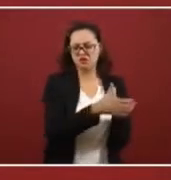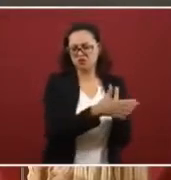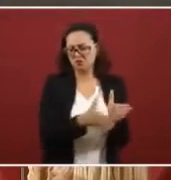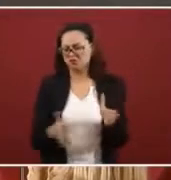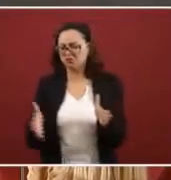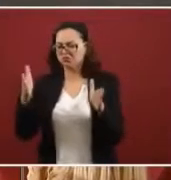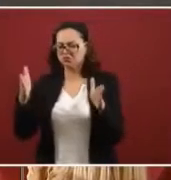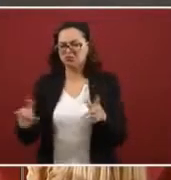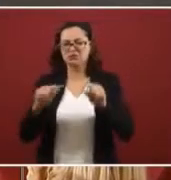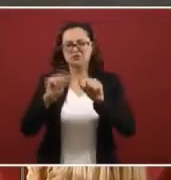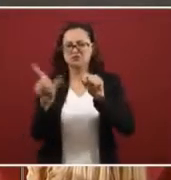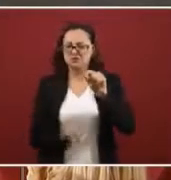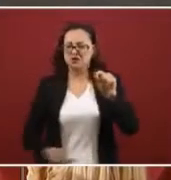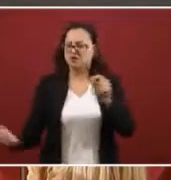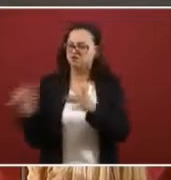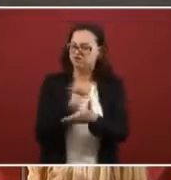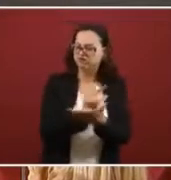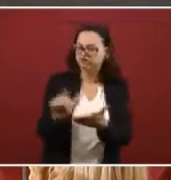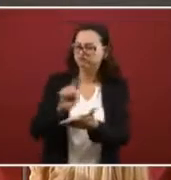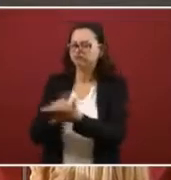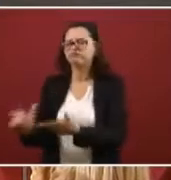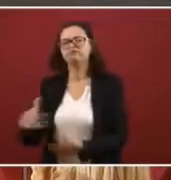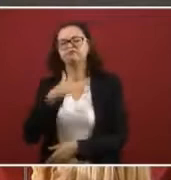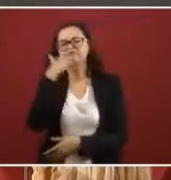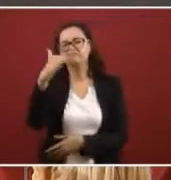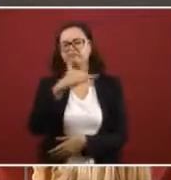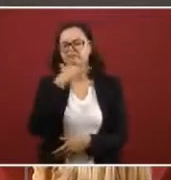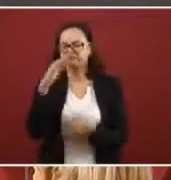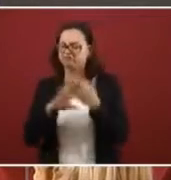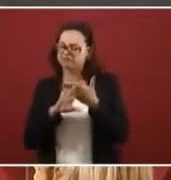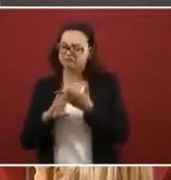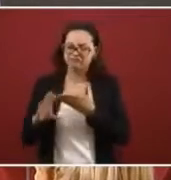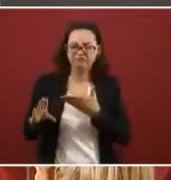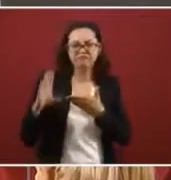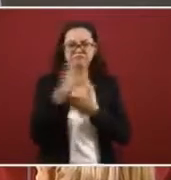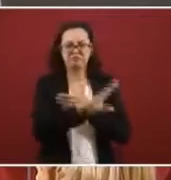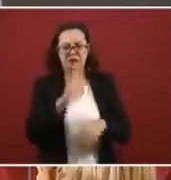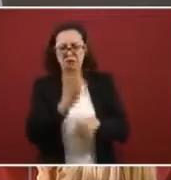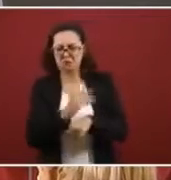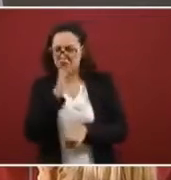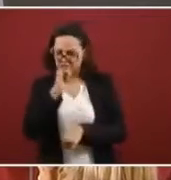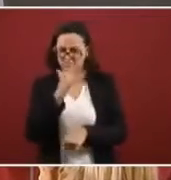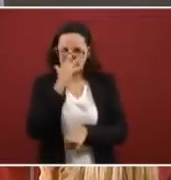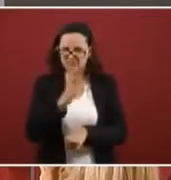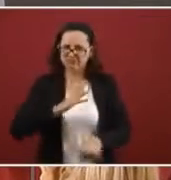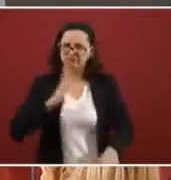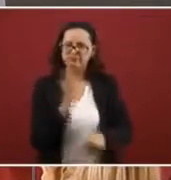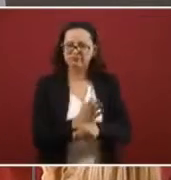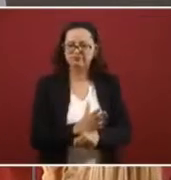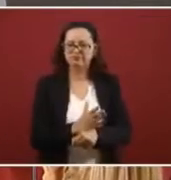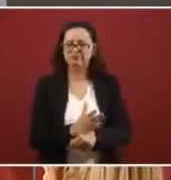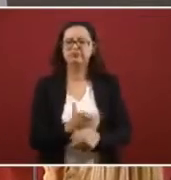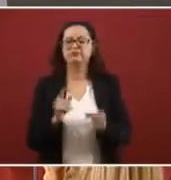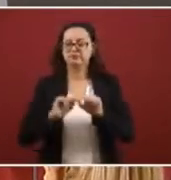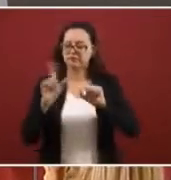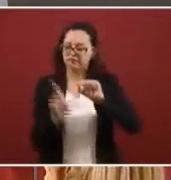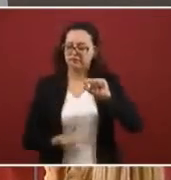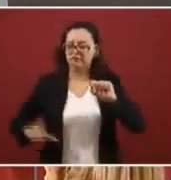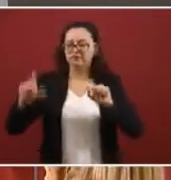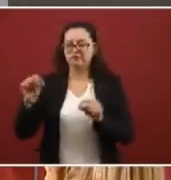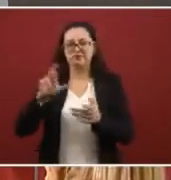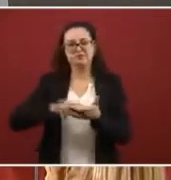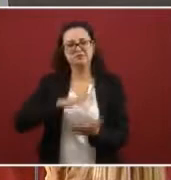la corrupción to, impunidad to remove y convertir a México corruption and impunity